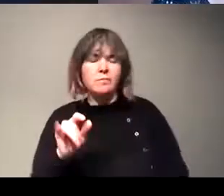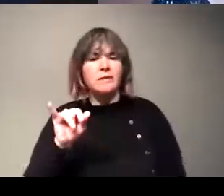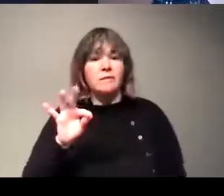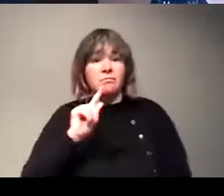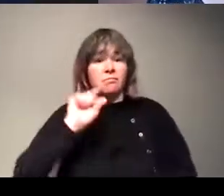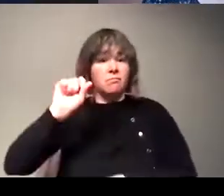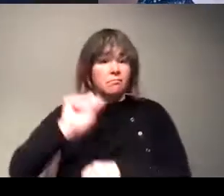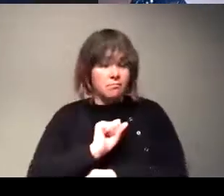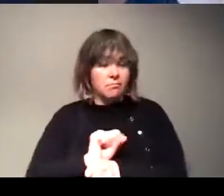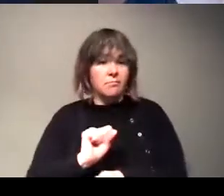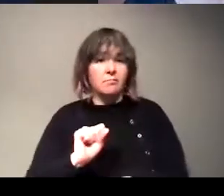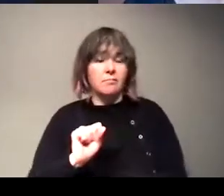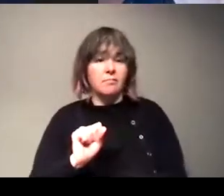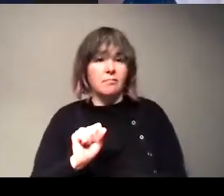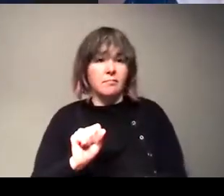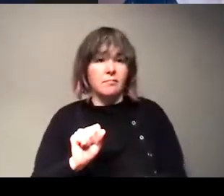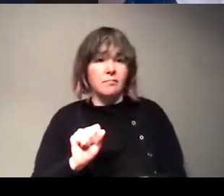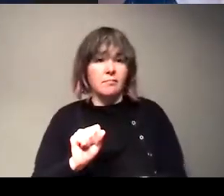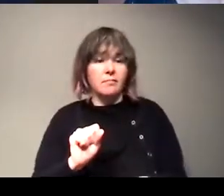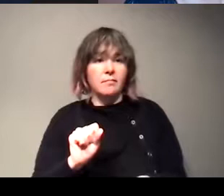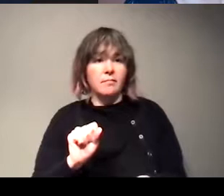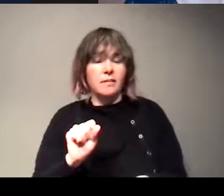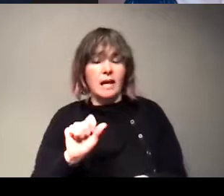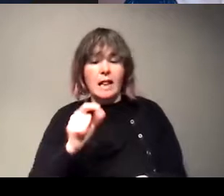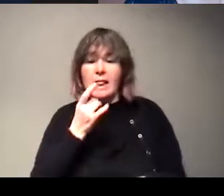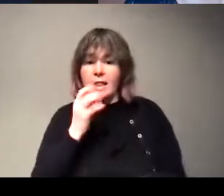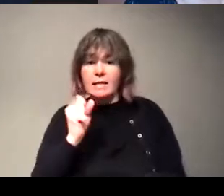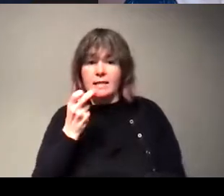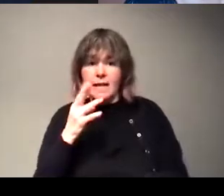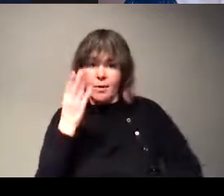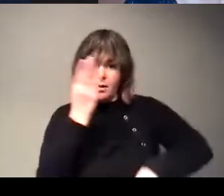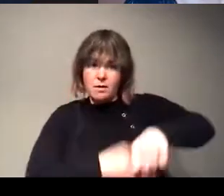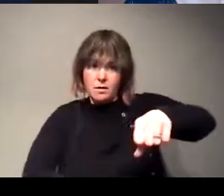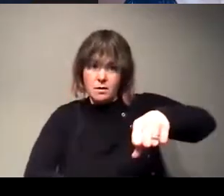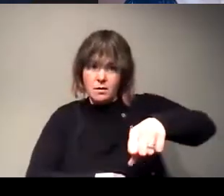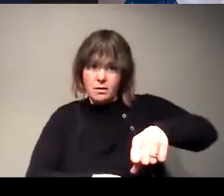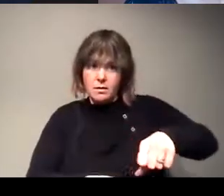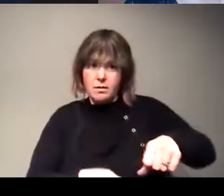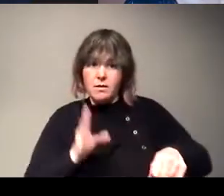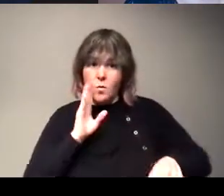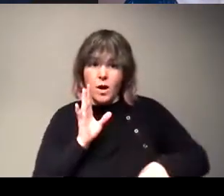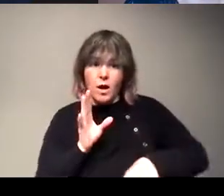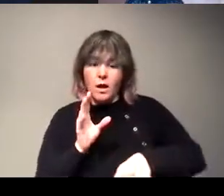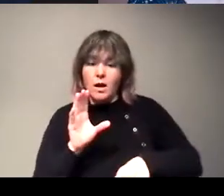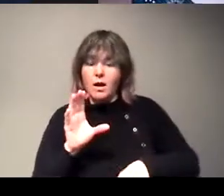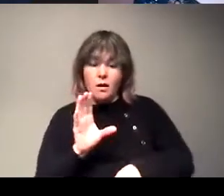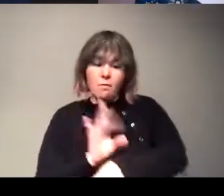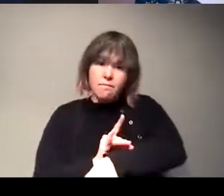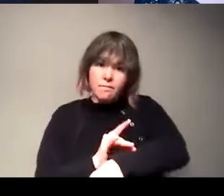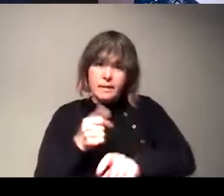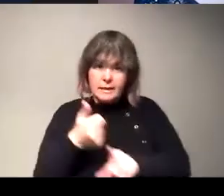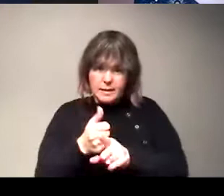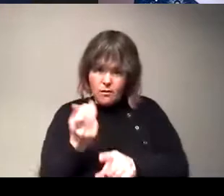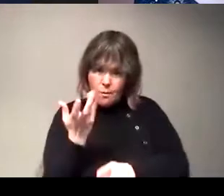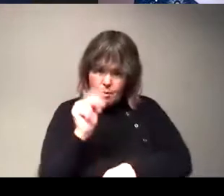get, you know, nicked with a lightsaber, is that wound going to cauterize or are you going to bleed?